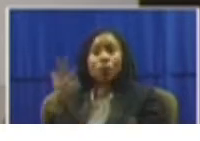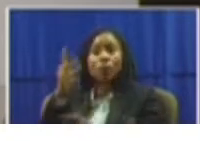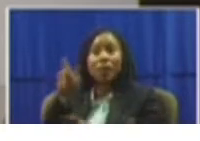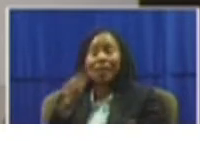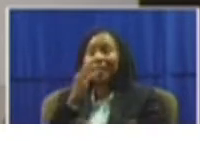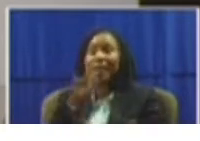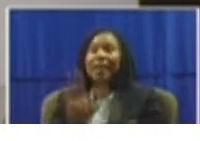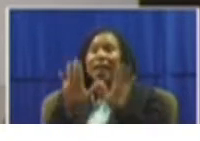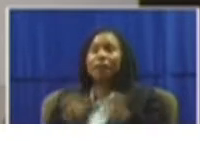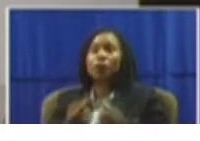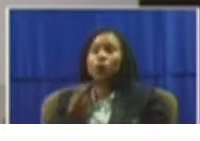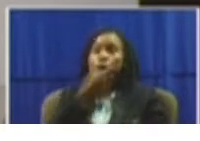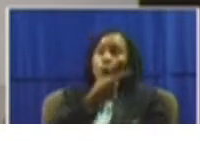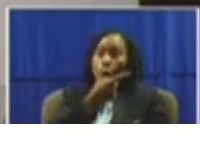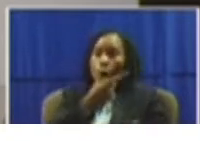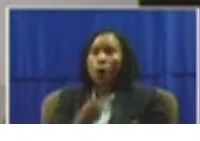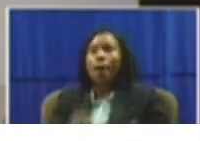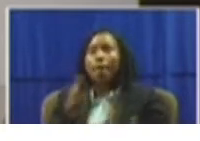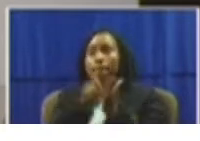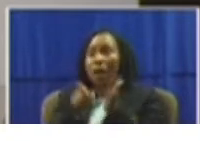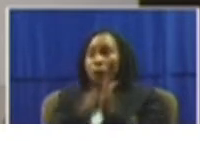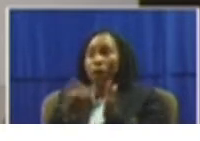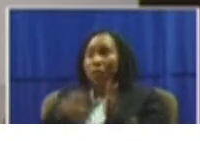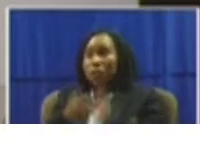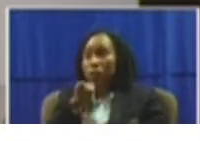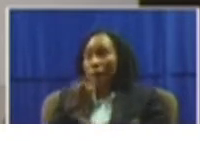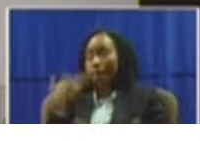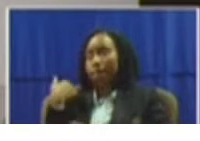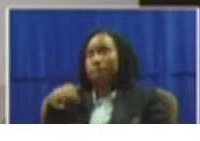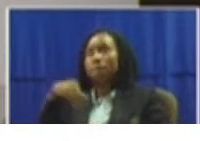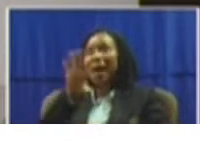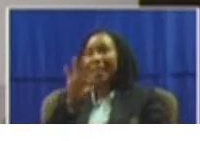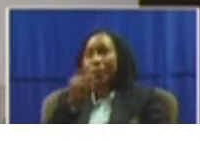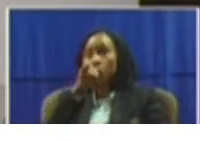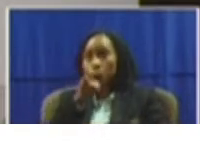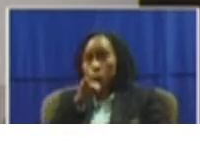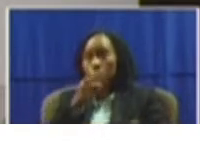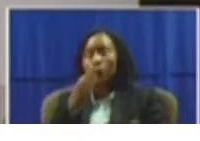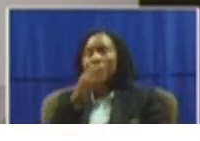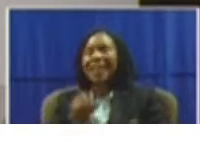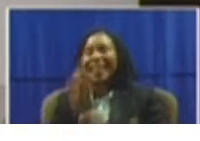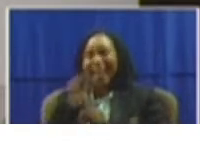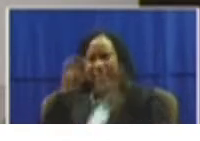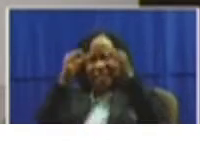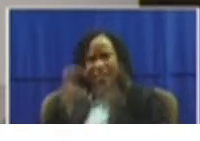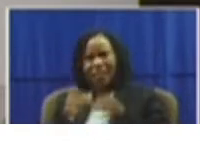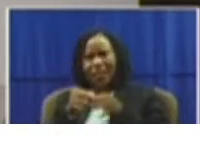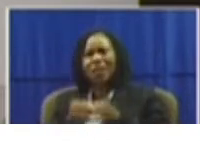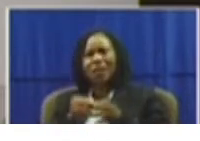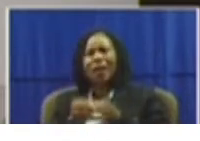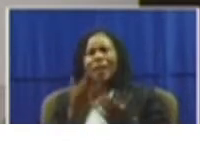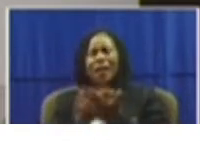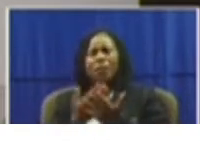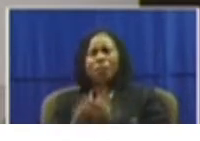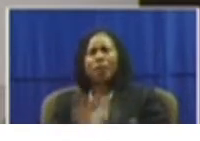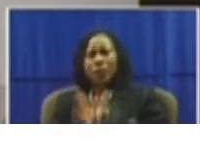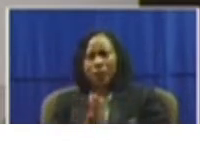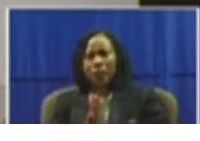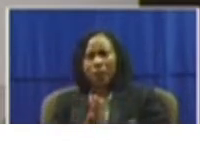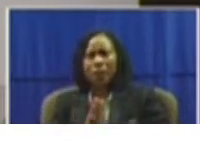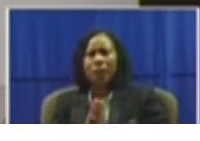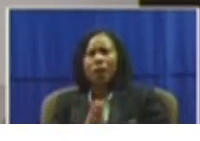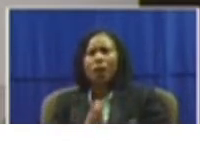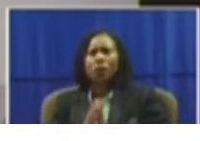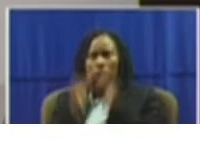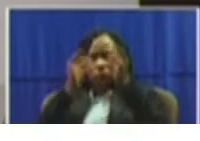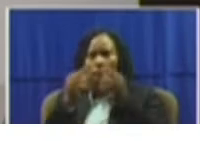you said it is a decision that can only be taken by the programming committee. Therefore, kucacile uba kudlalwa ngathi